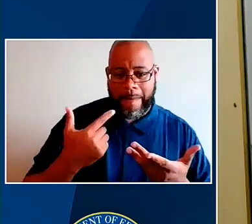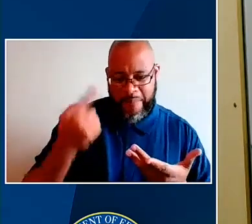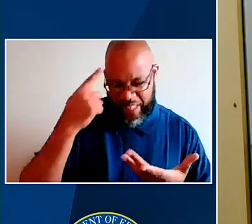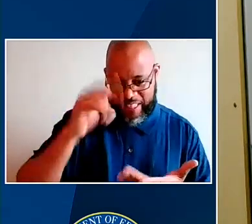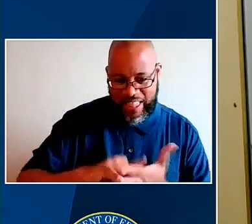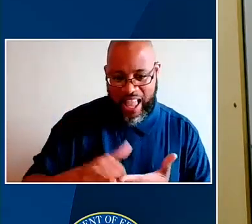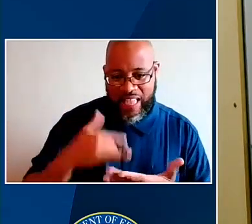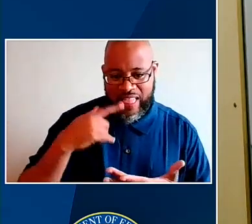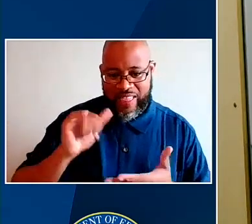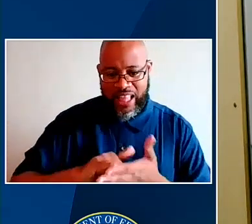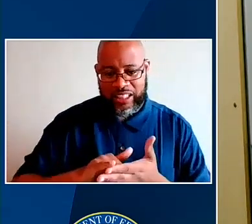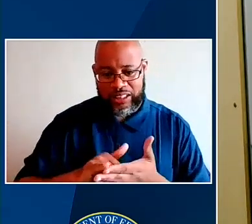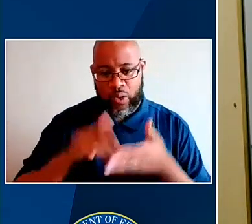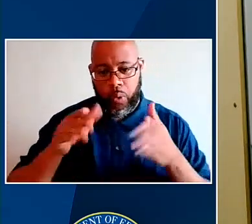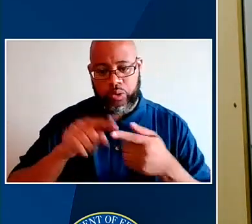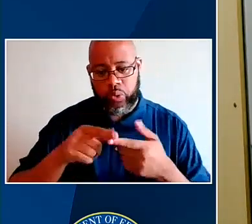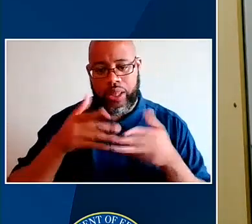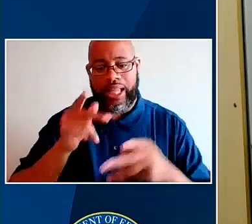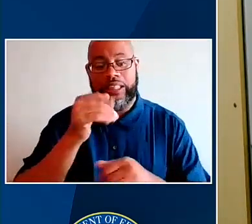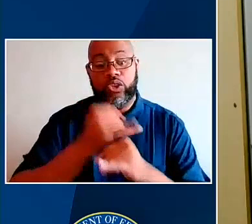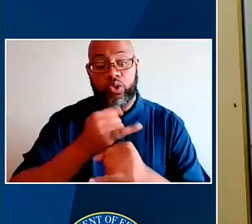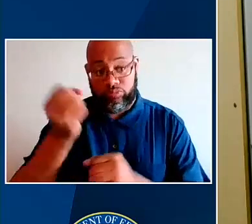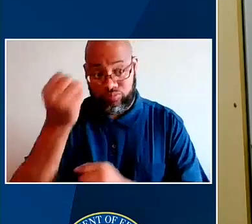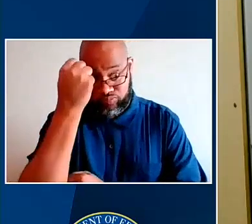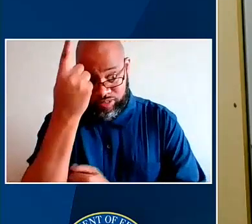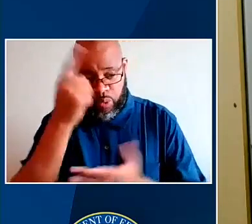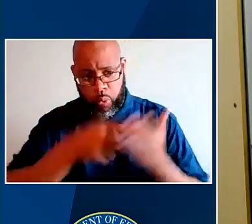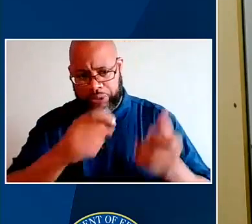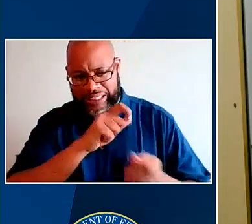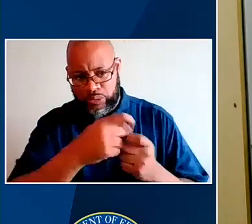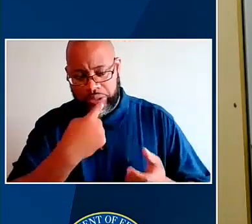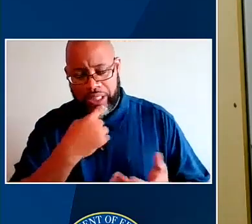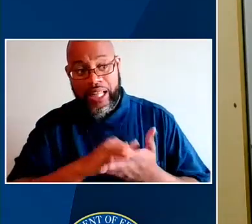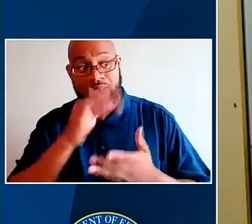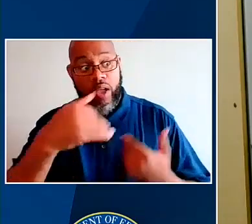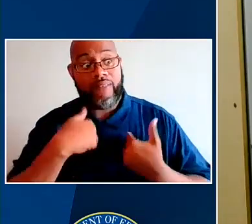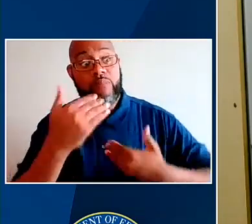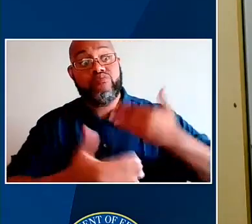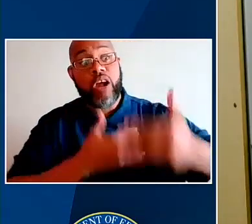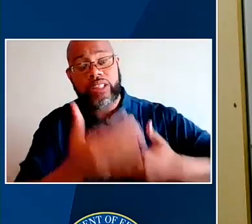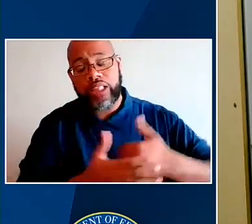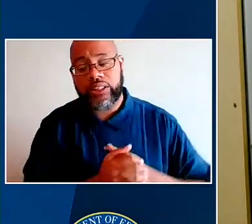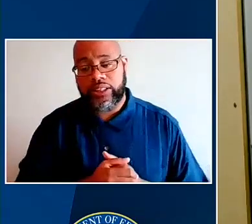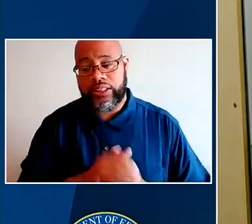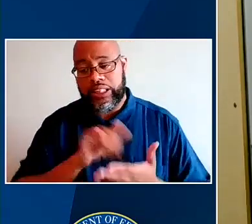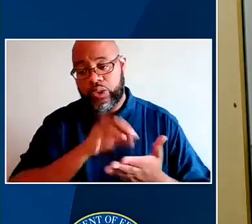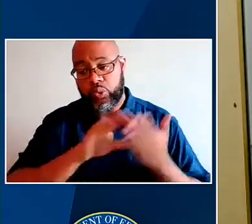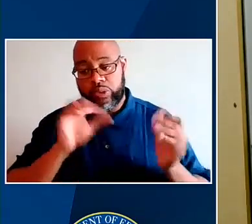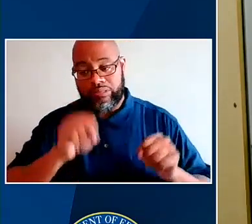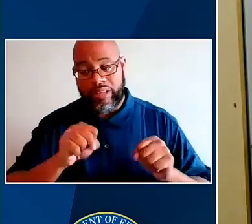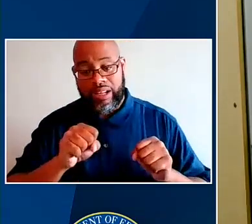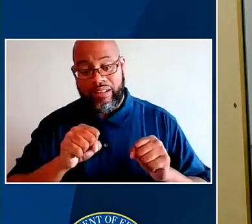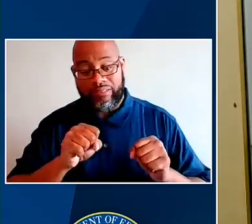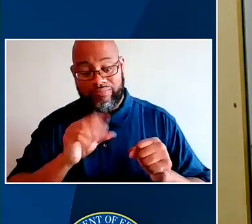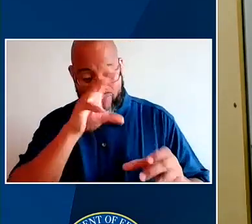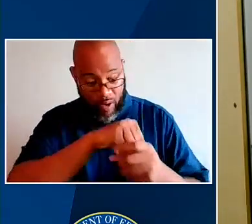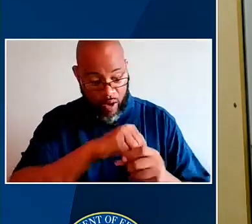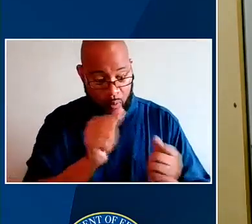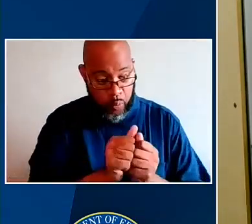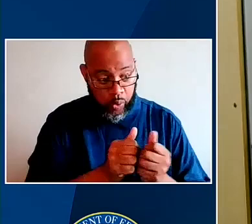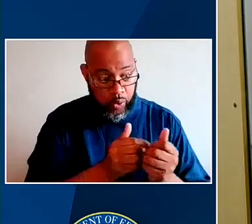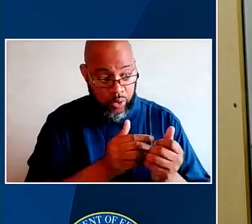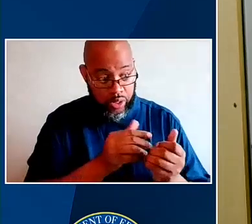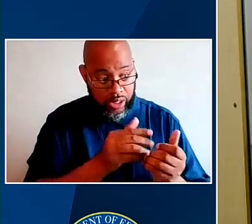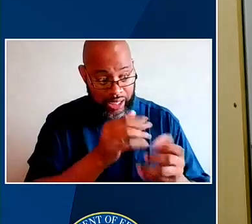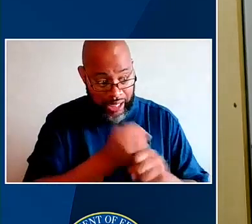was an overt way to let institutions know exactly what you've said, right? Which is, if you have a process where a student can opt into getting their books through the